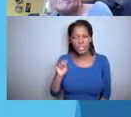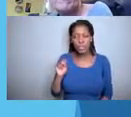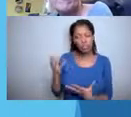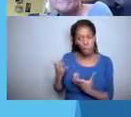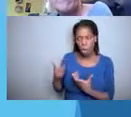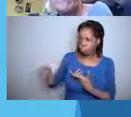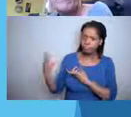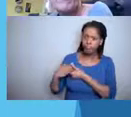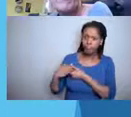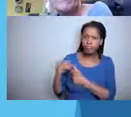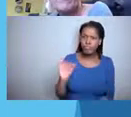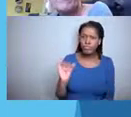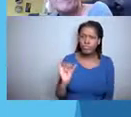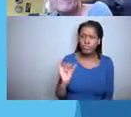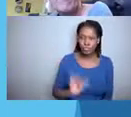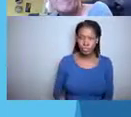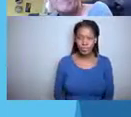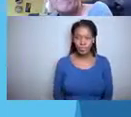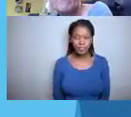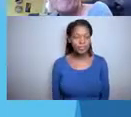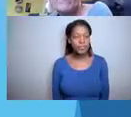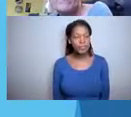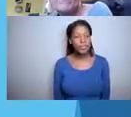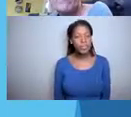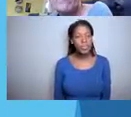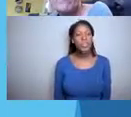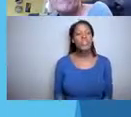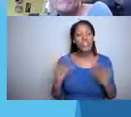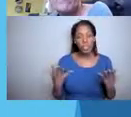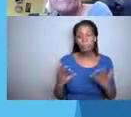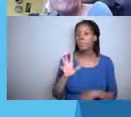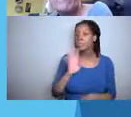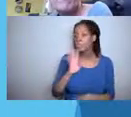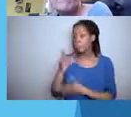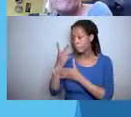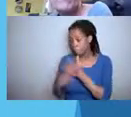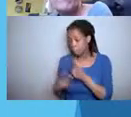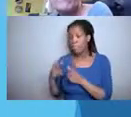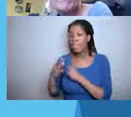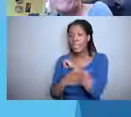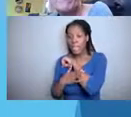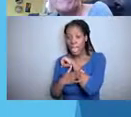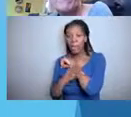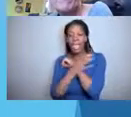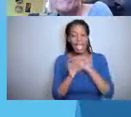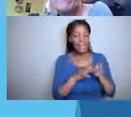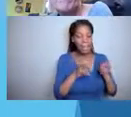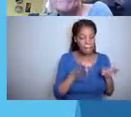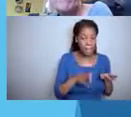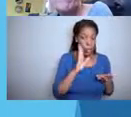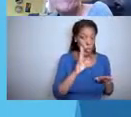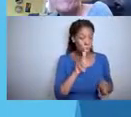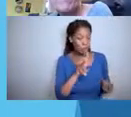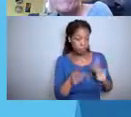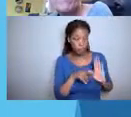also um and then we uh we've talked both with the county and with the panel that's going to be reviewing the project that we are prior